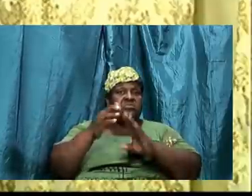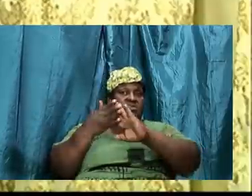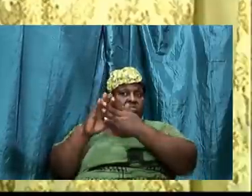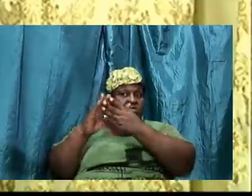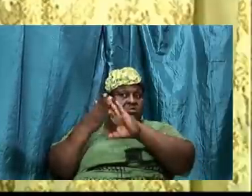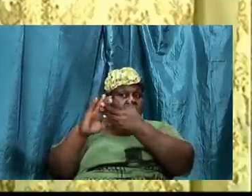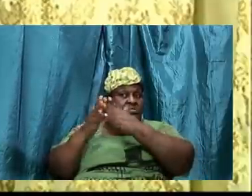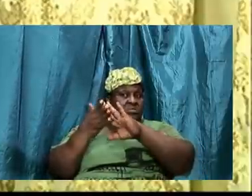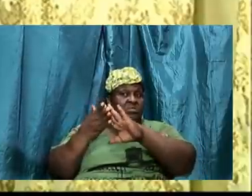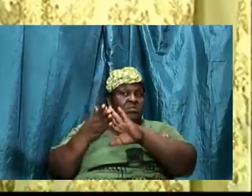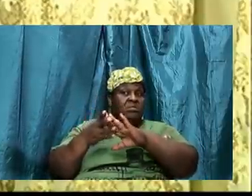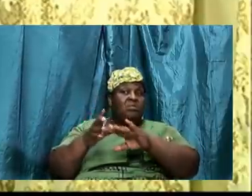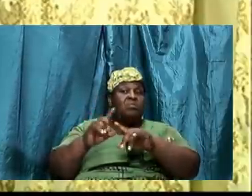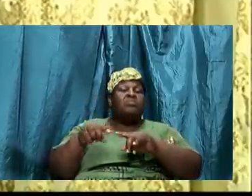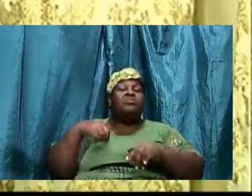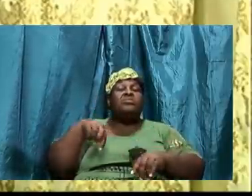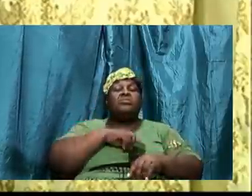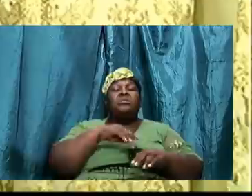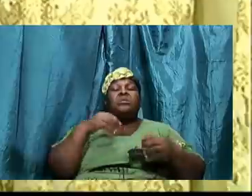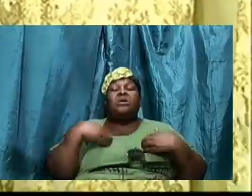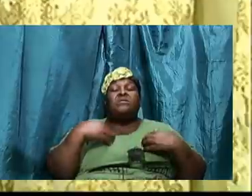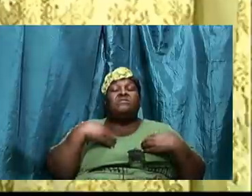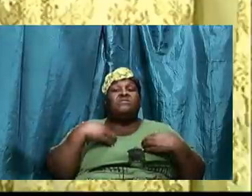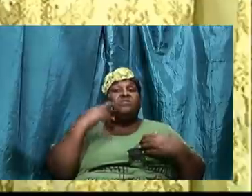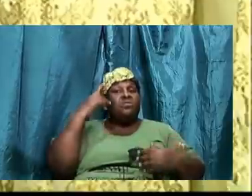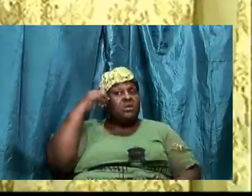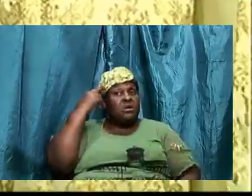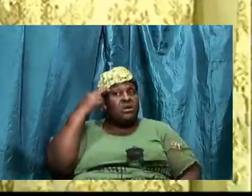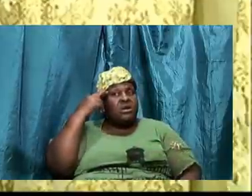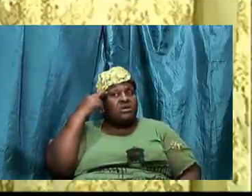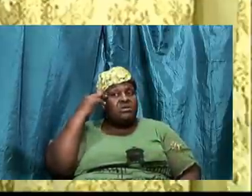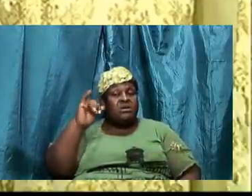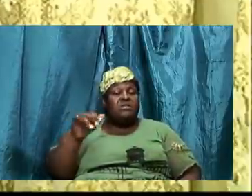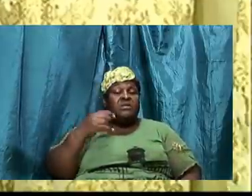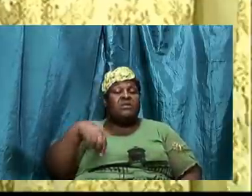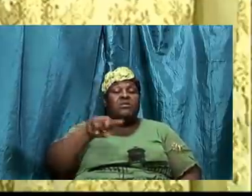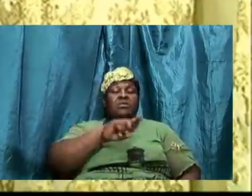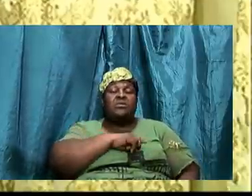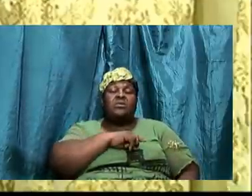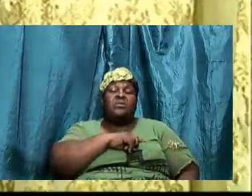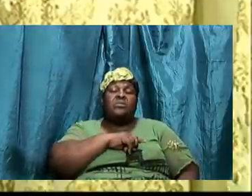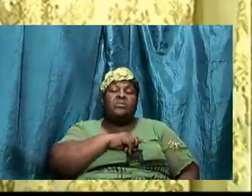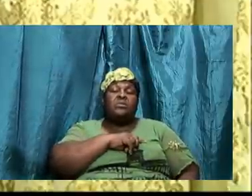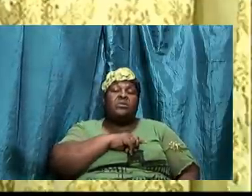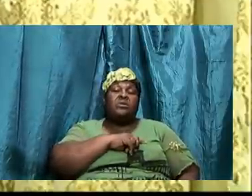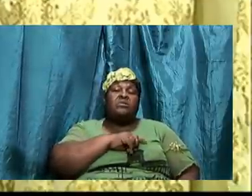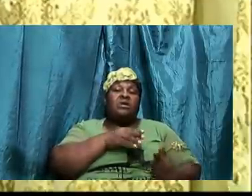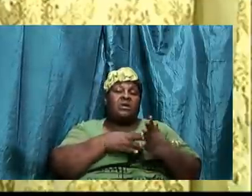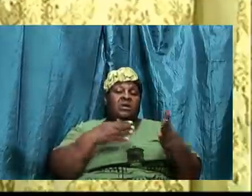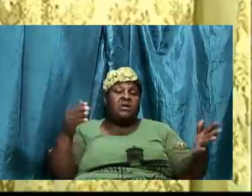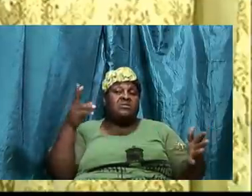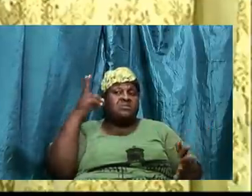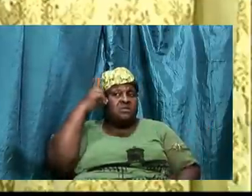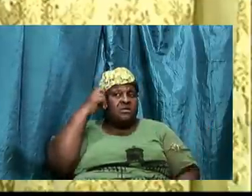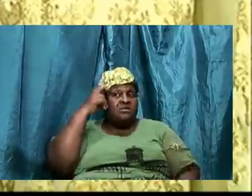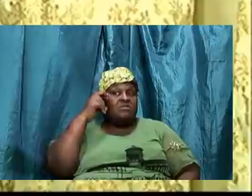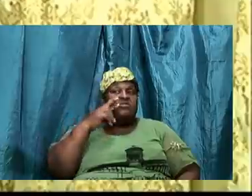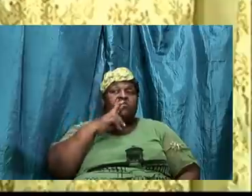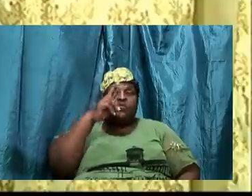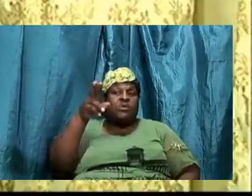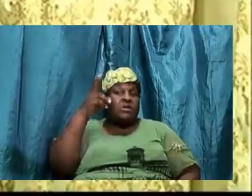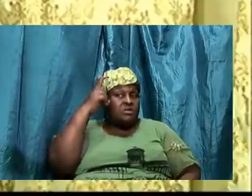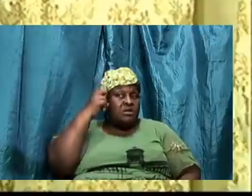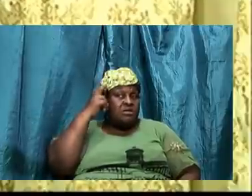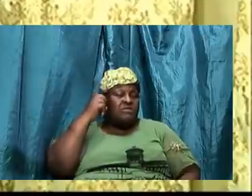But we have got to recognize that we are up against an adversary. He's a real adversary.